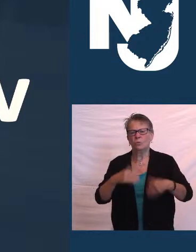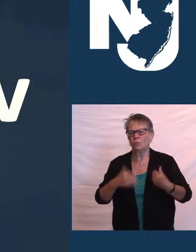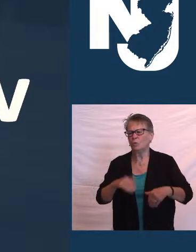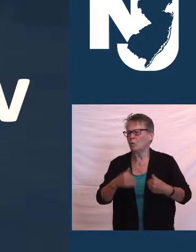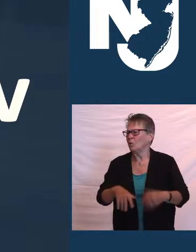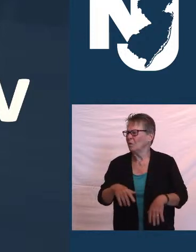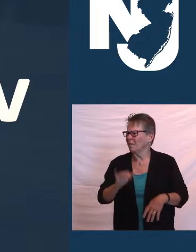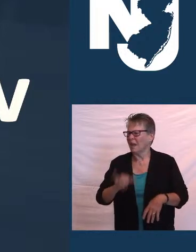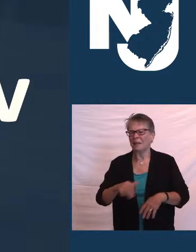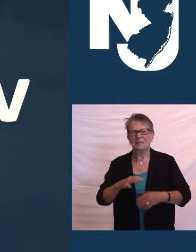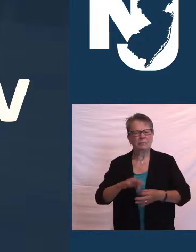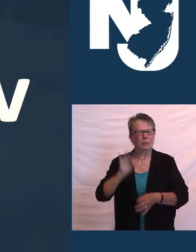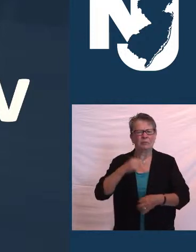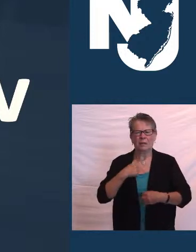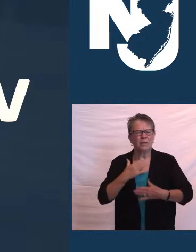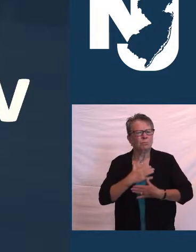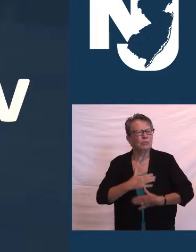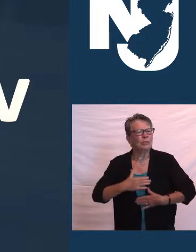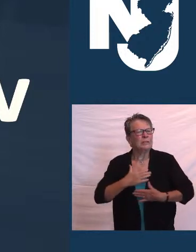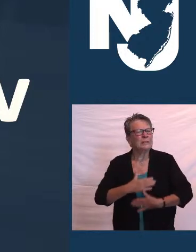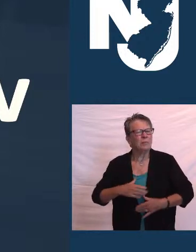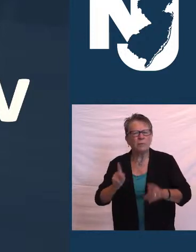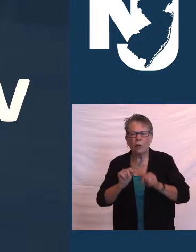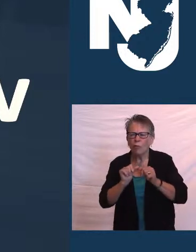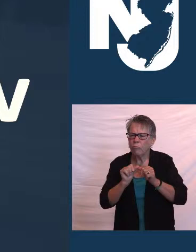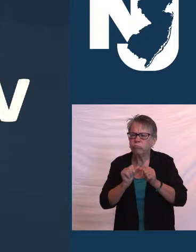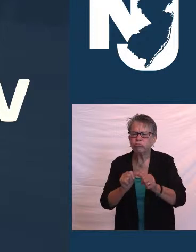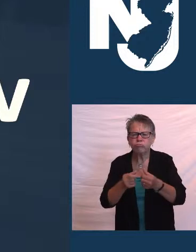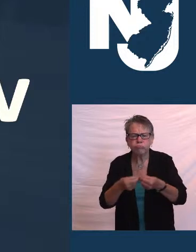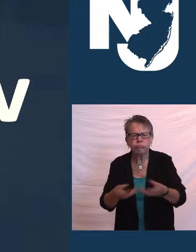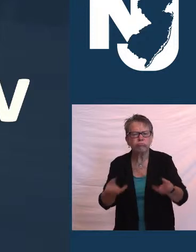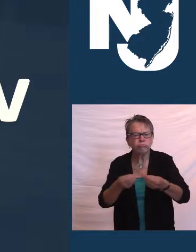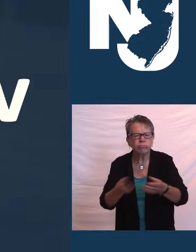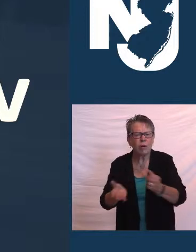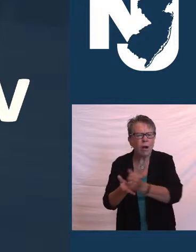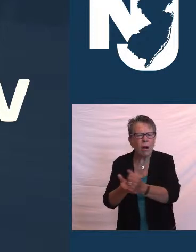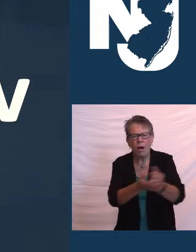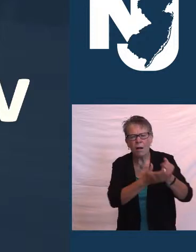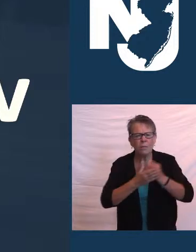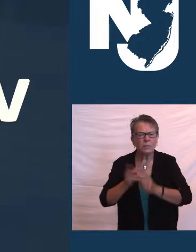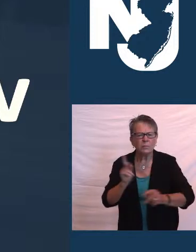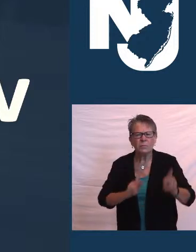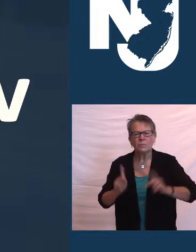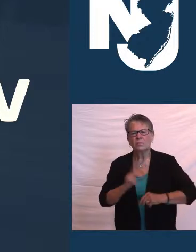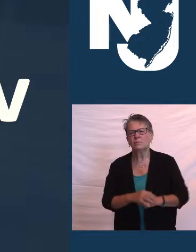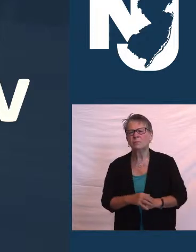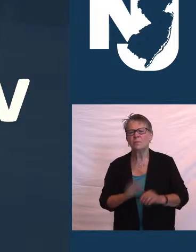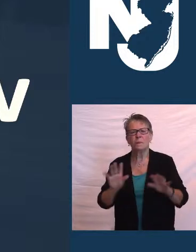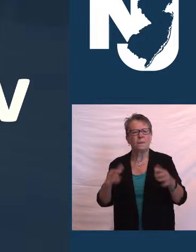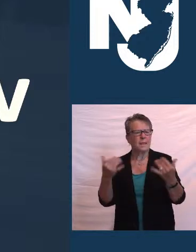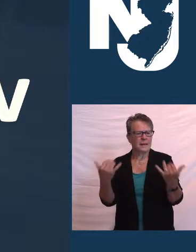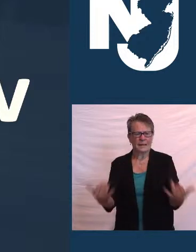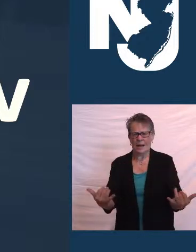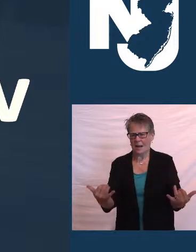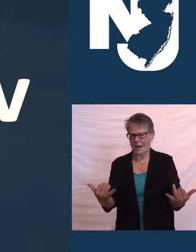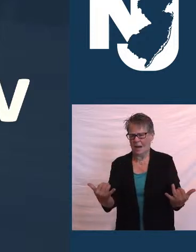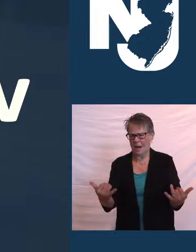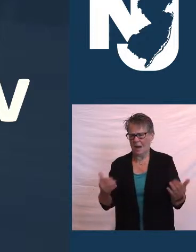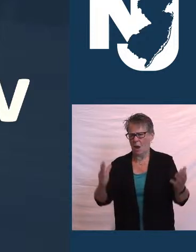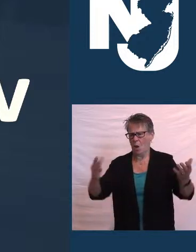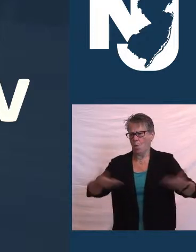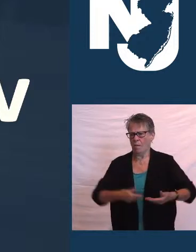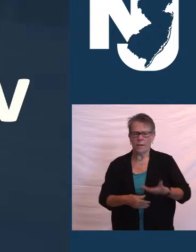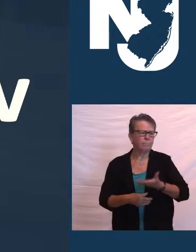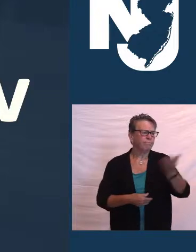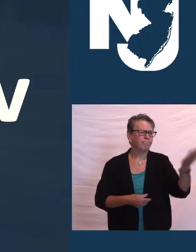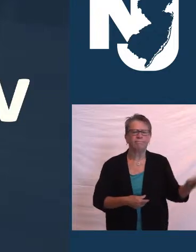ahead, pandemic and post-pandemic. With that, please help me welcome the woman who needs no introduction, the Commissioner of the Department of